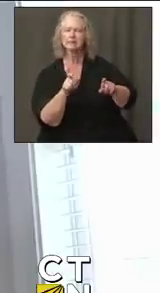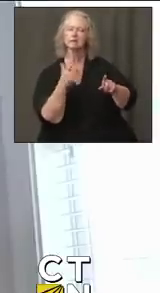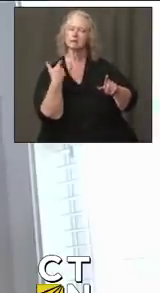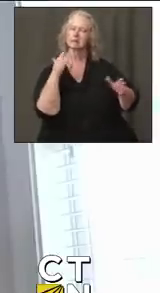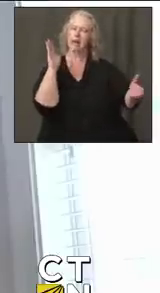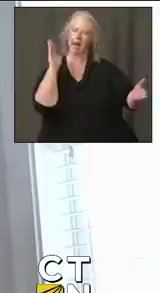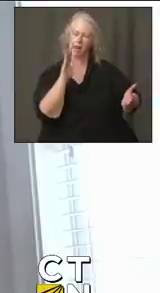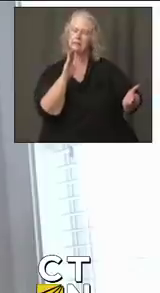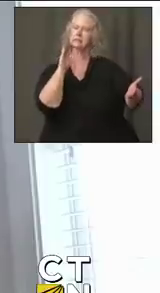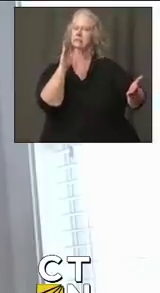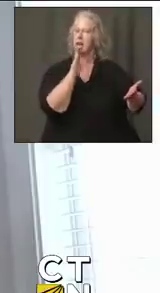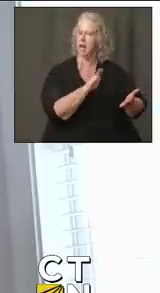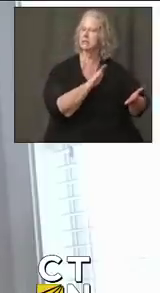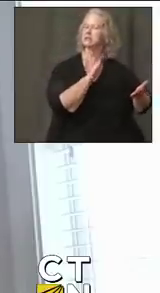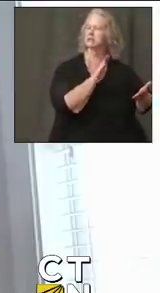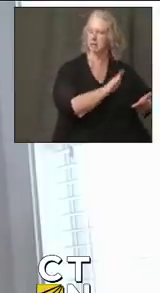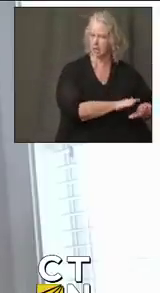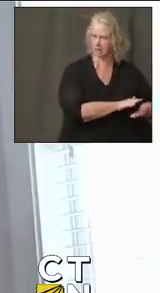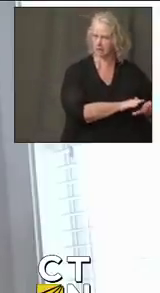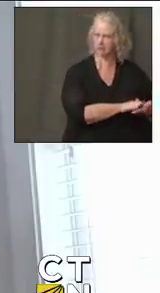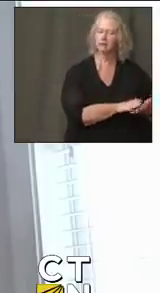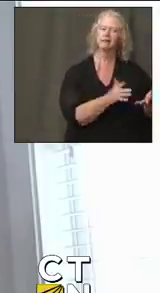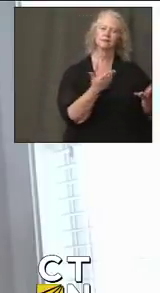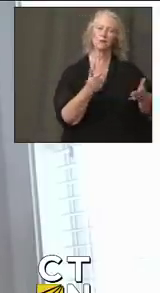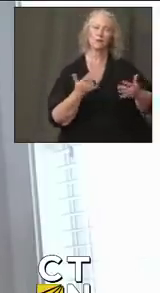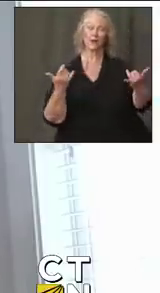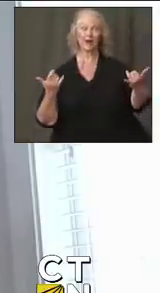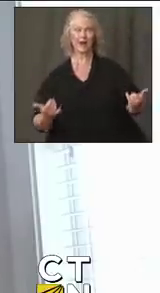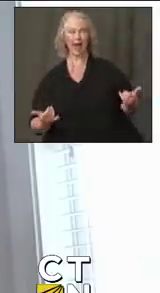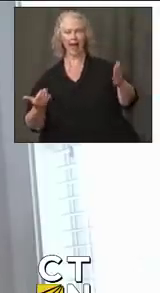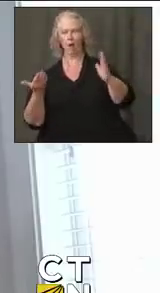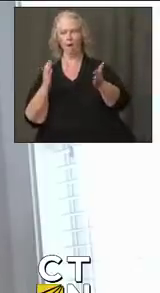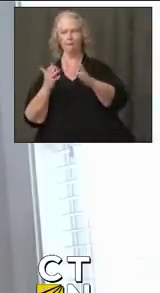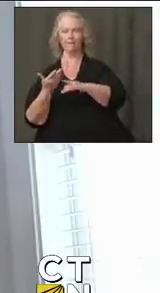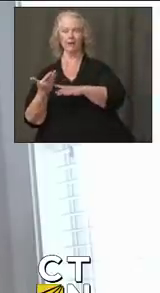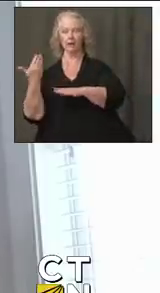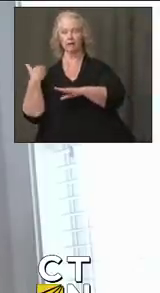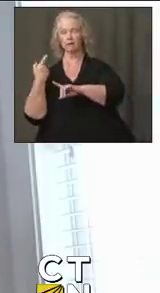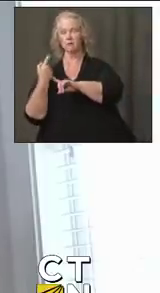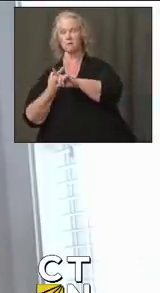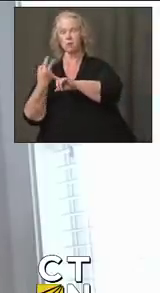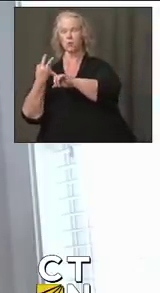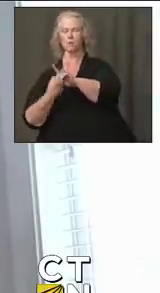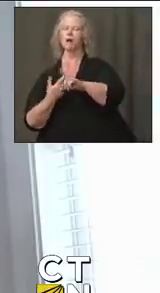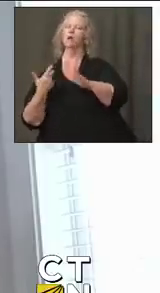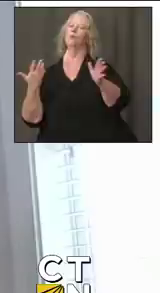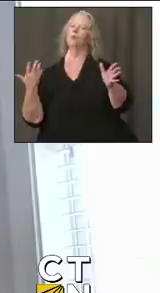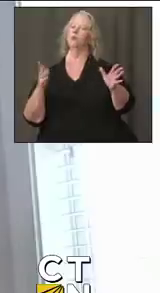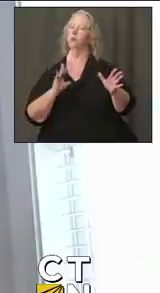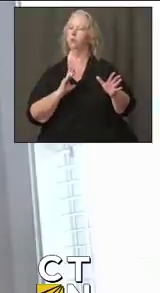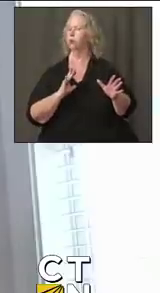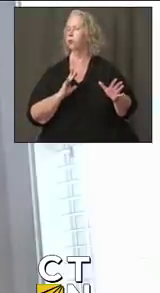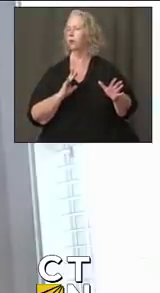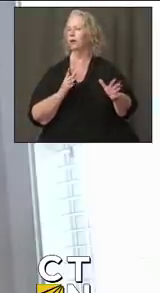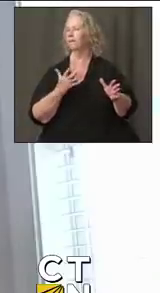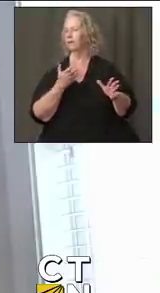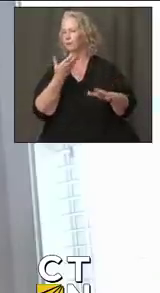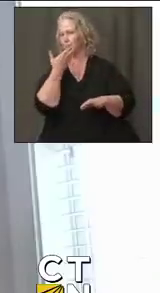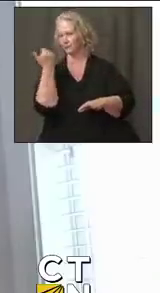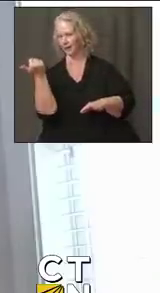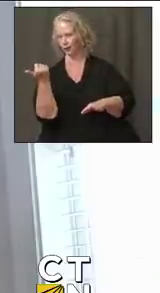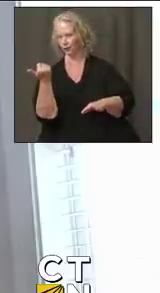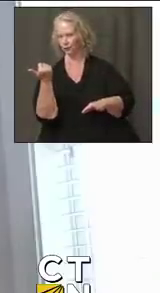are really in a much different place in terms of preparation than we were in March,